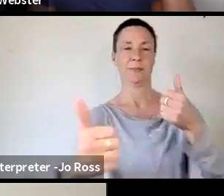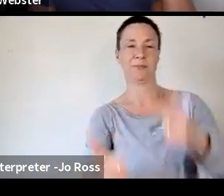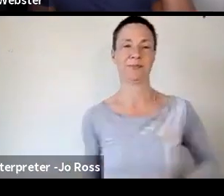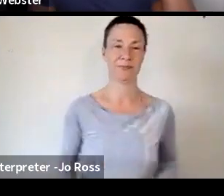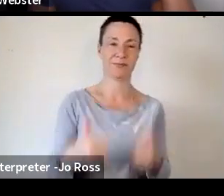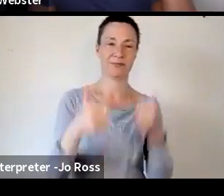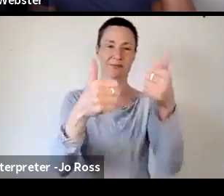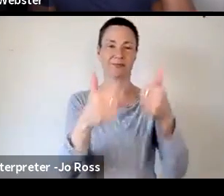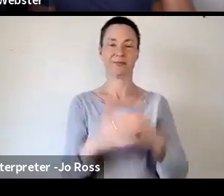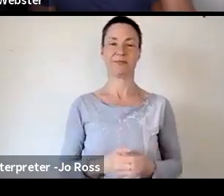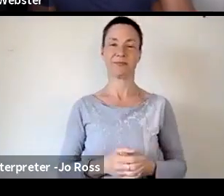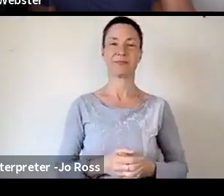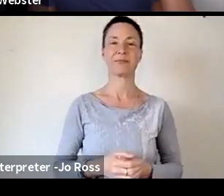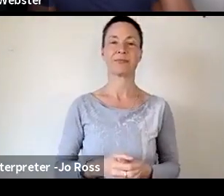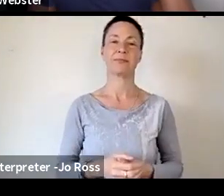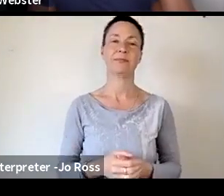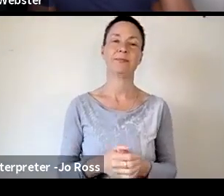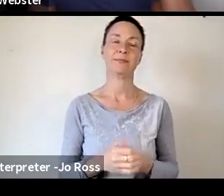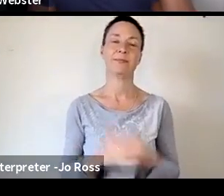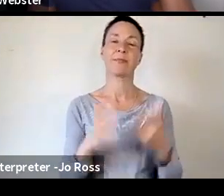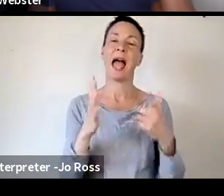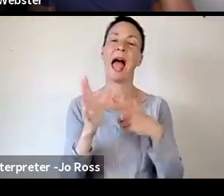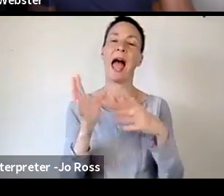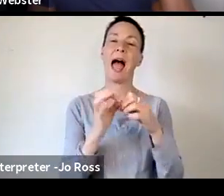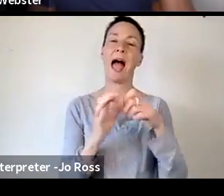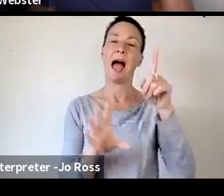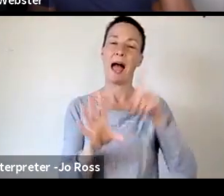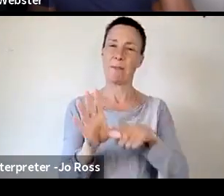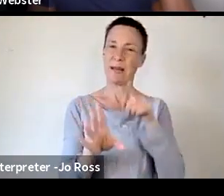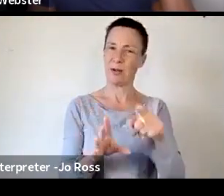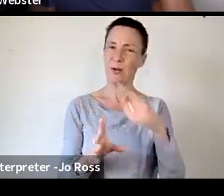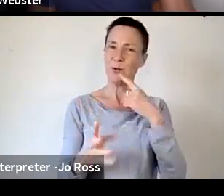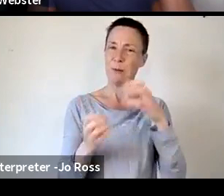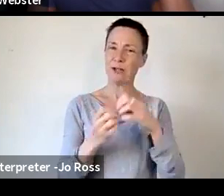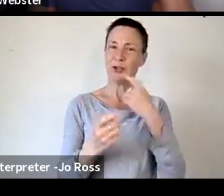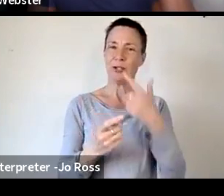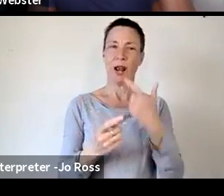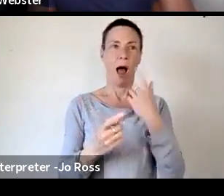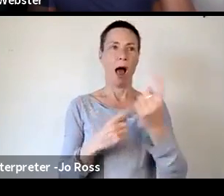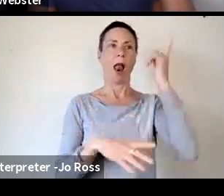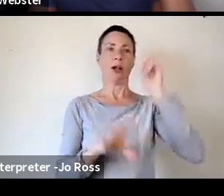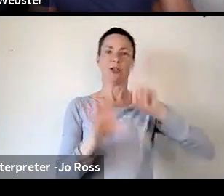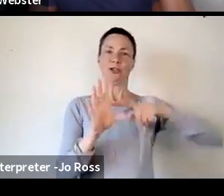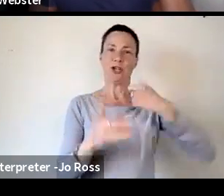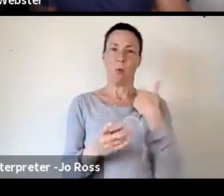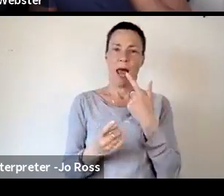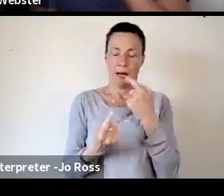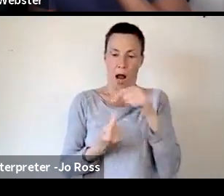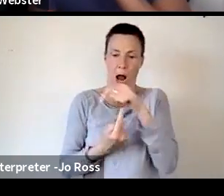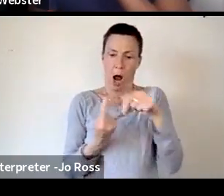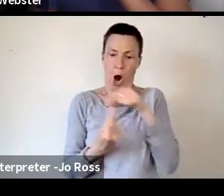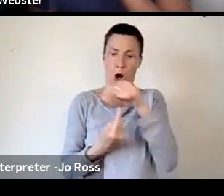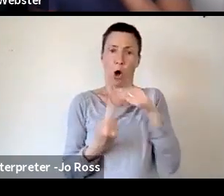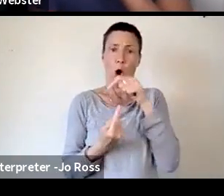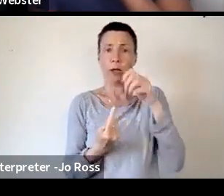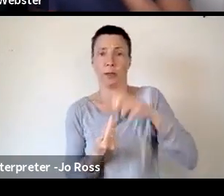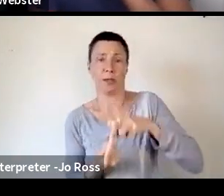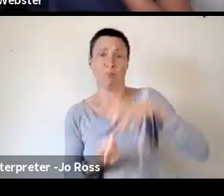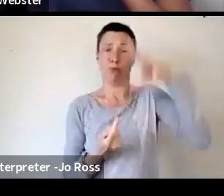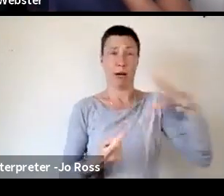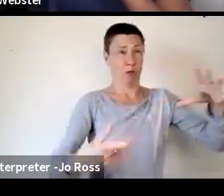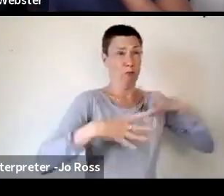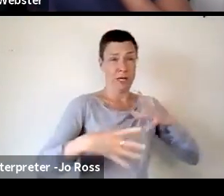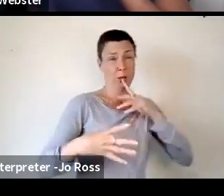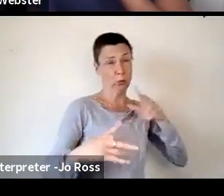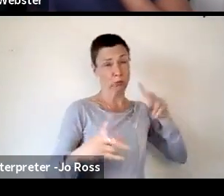Abby, you mentioned that you were like a coiled spring a year ago, like ready to fight for change in